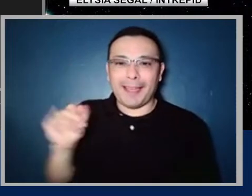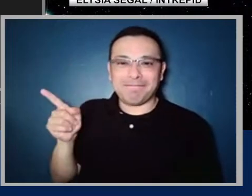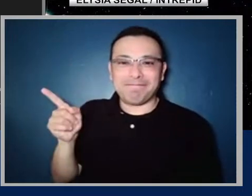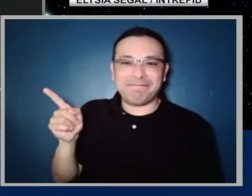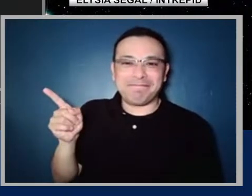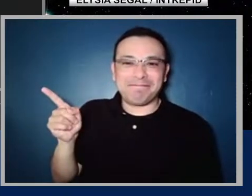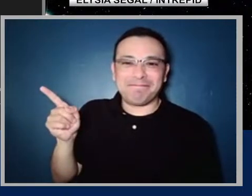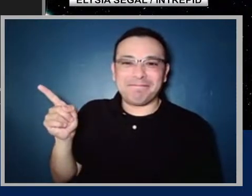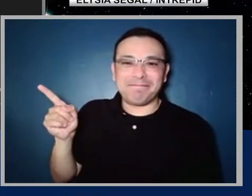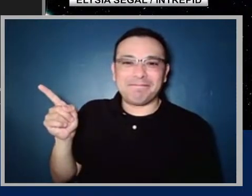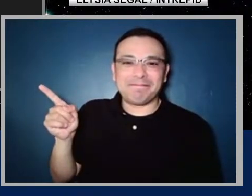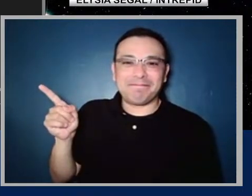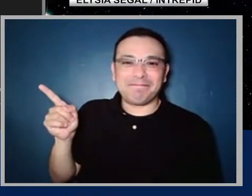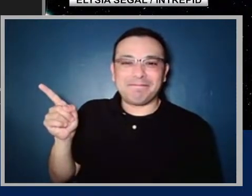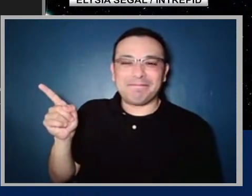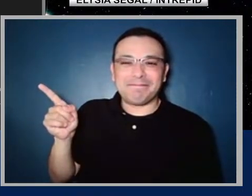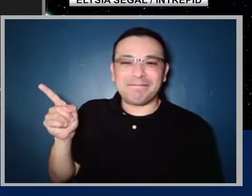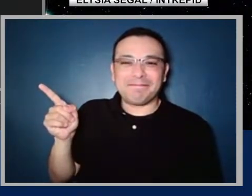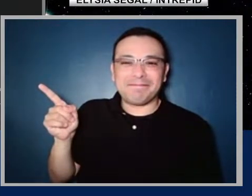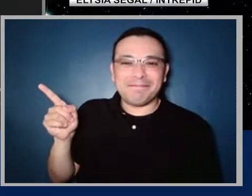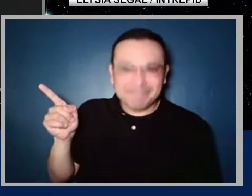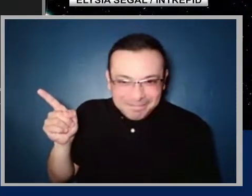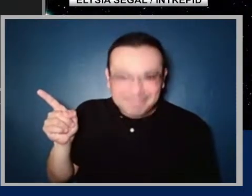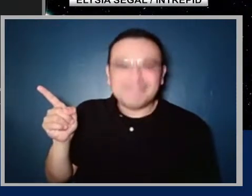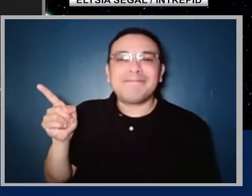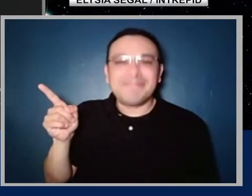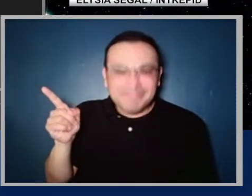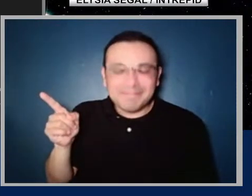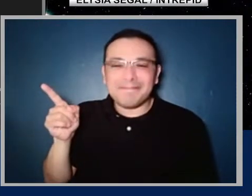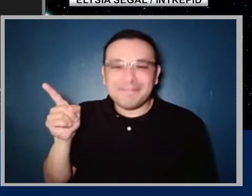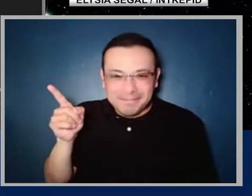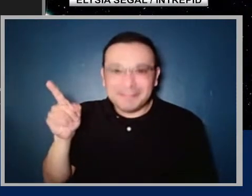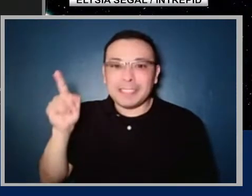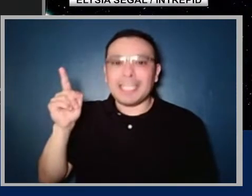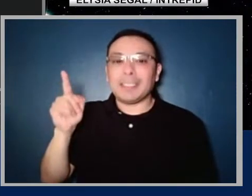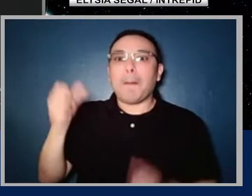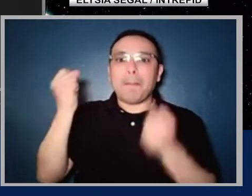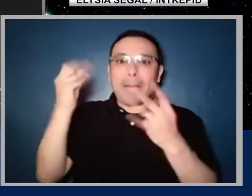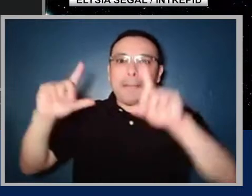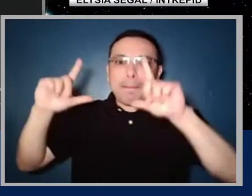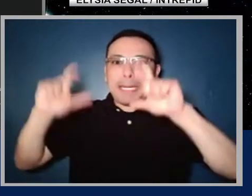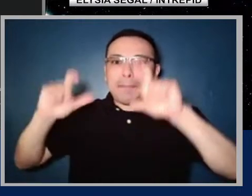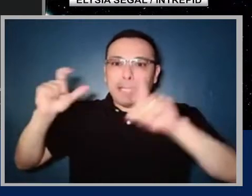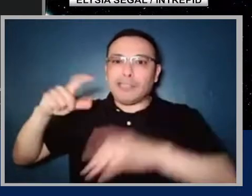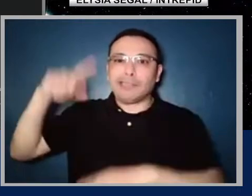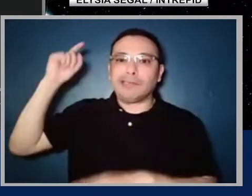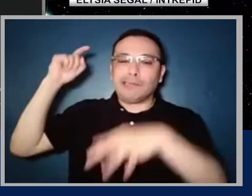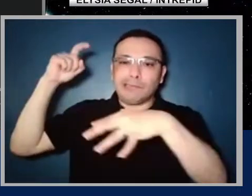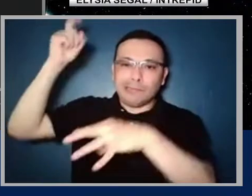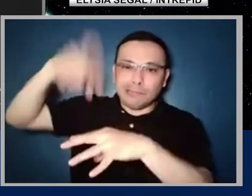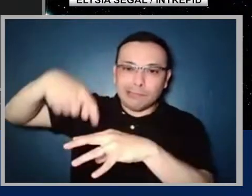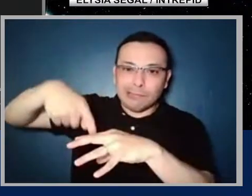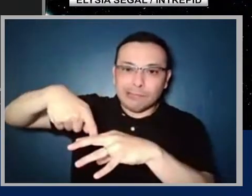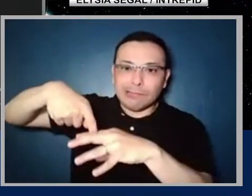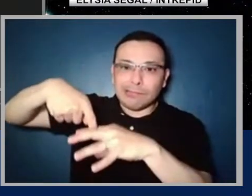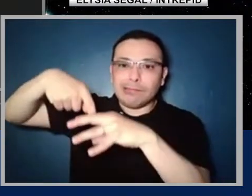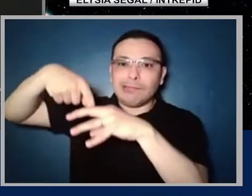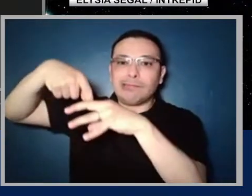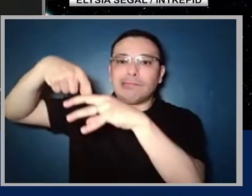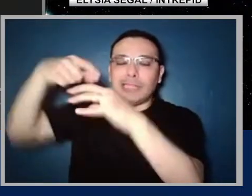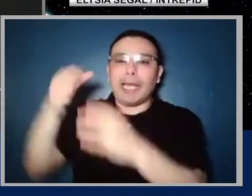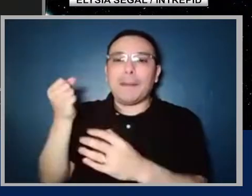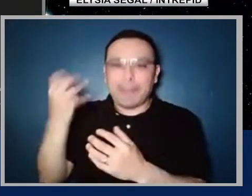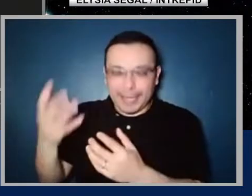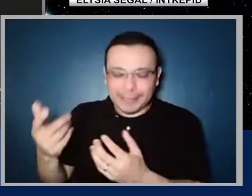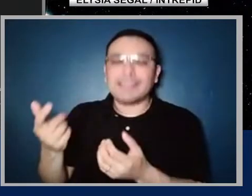got some great photos in our collections of us, craning those big capsules up onto our aircraft elevators. And then, of